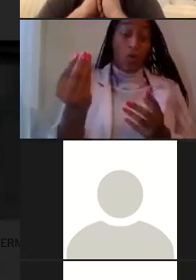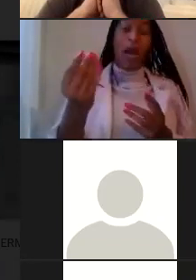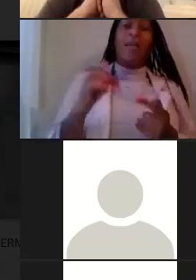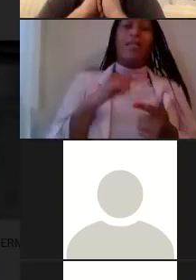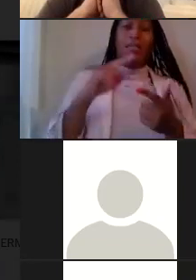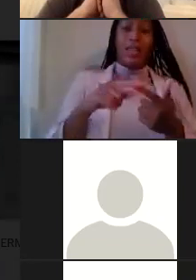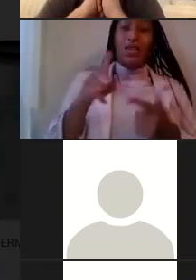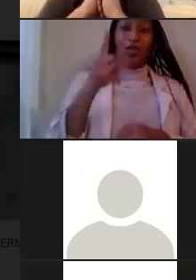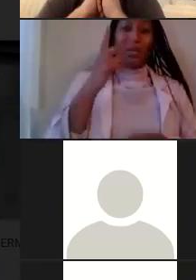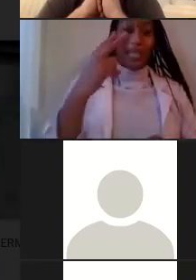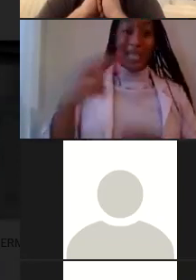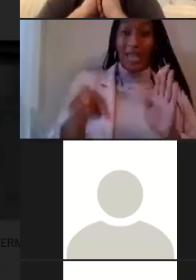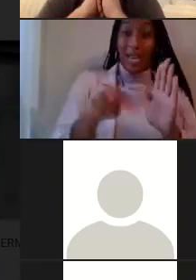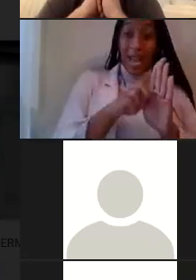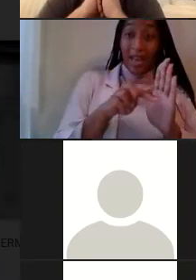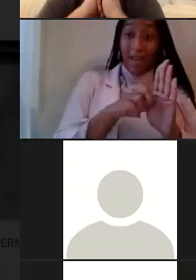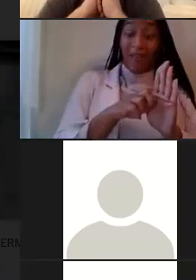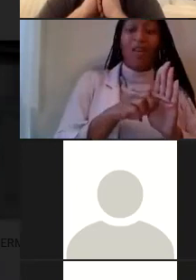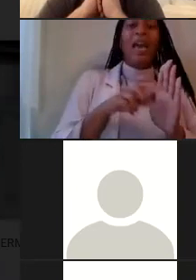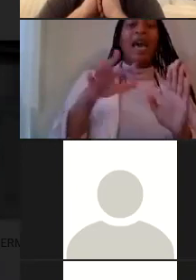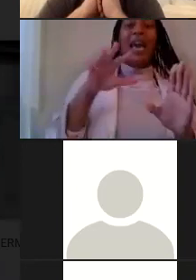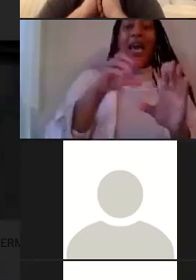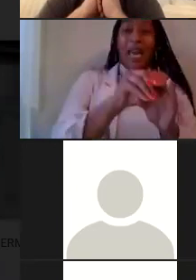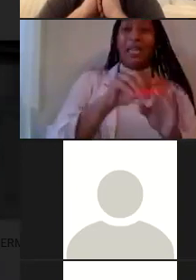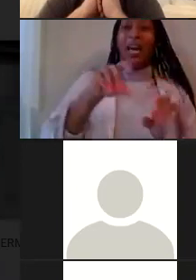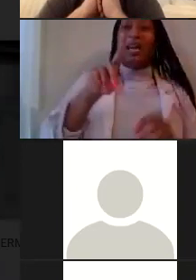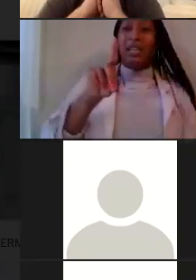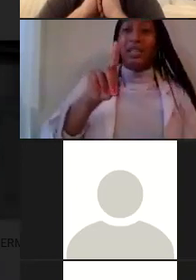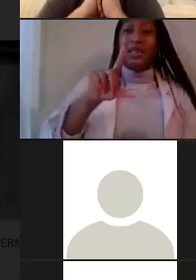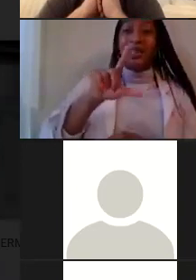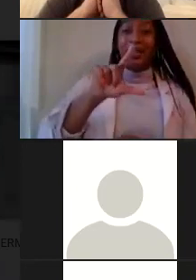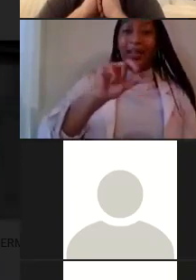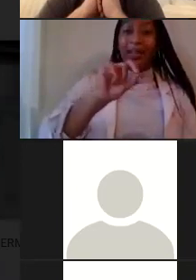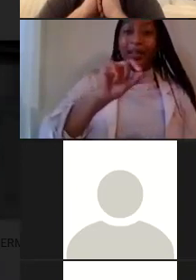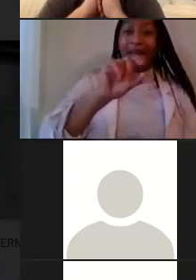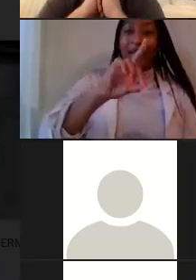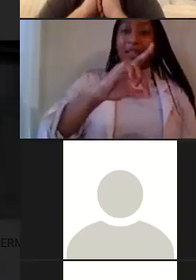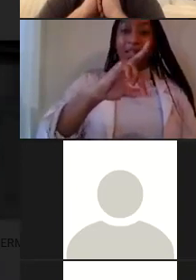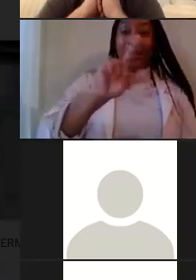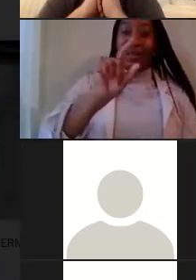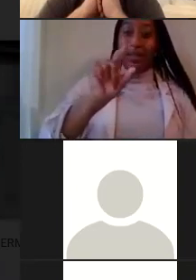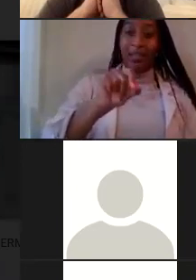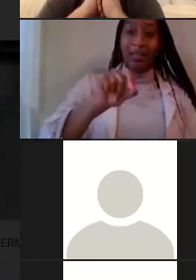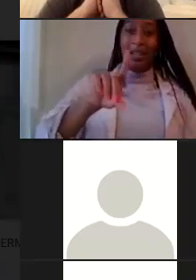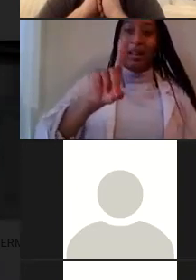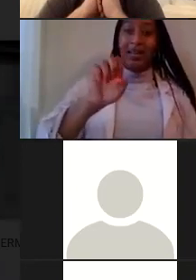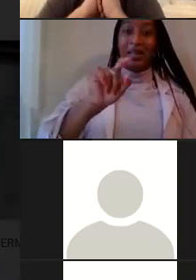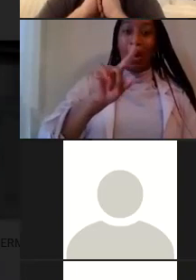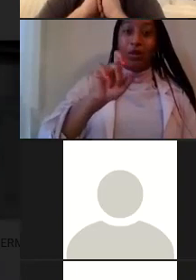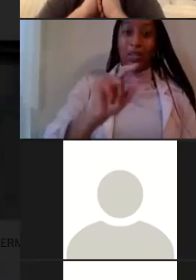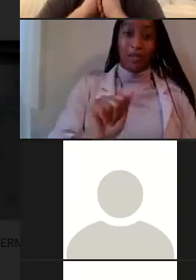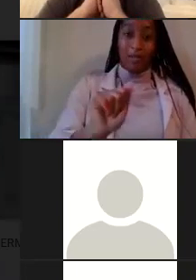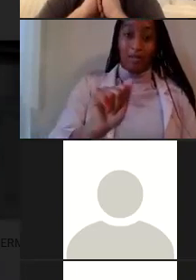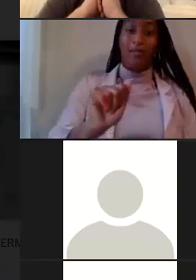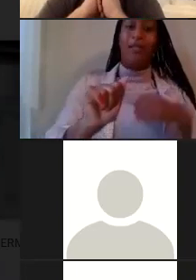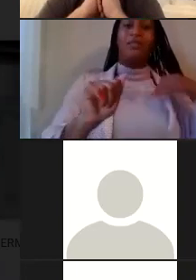here. Negative 420 kilojoules. So to change the temperature of this liquid, I got to pull